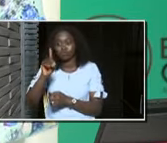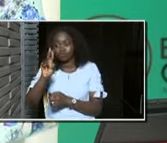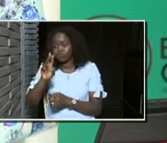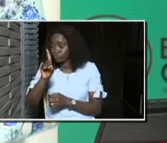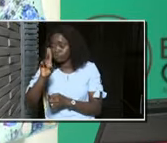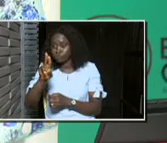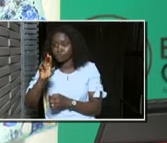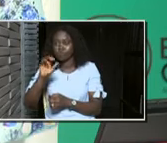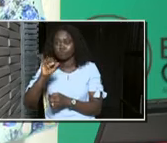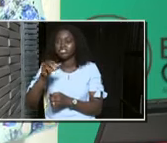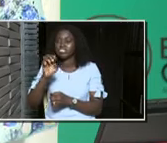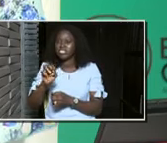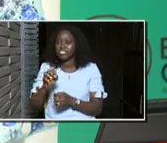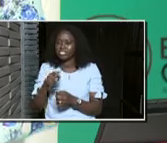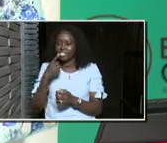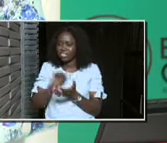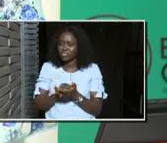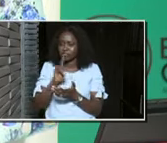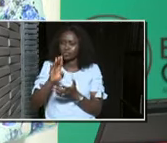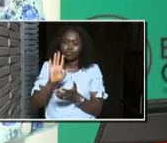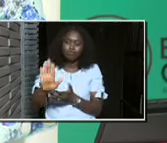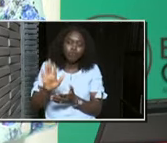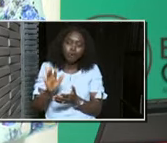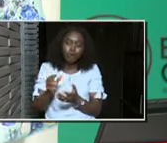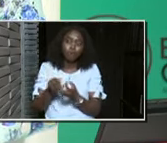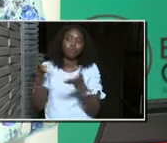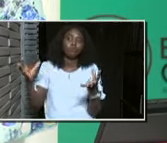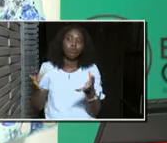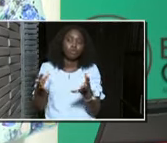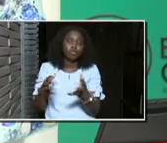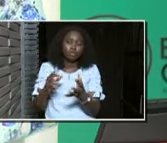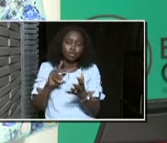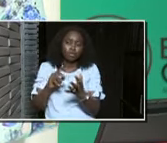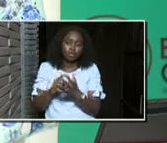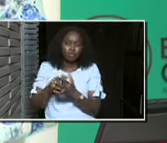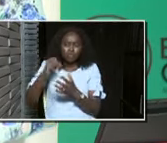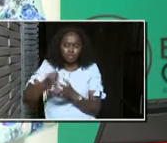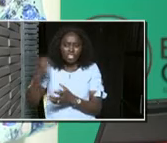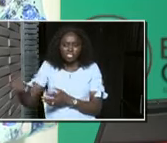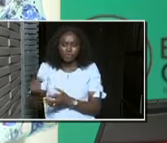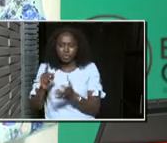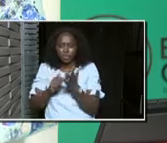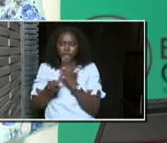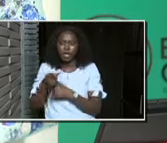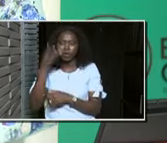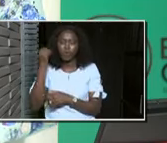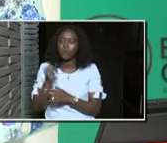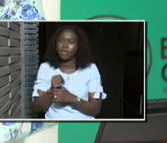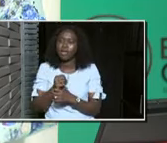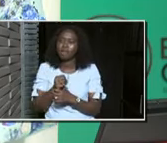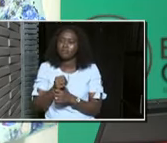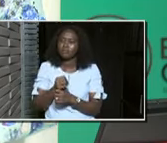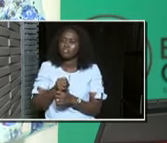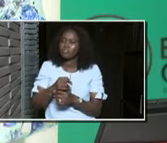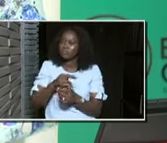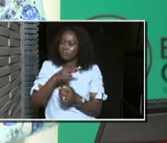actually your much touted scholarship programs were a fraud. He's quoted in the Daily Trust as saying that